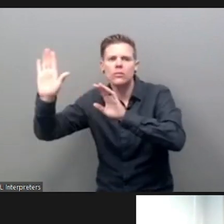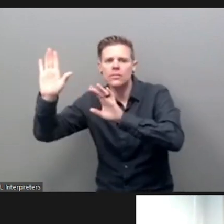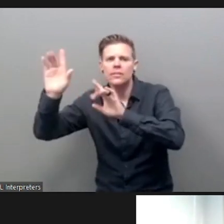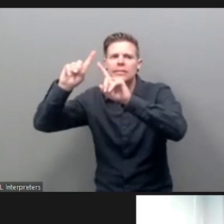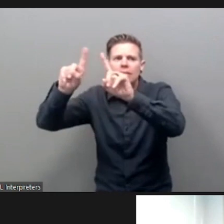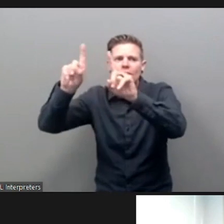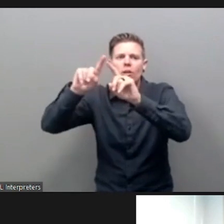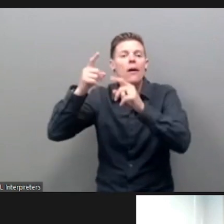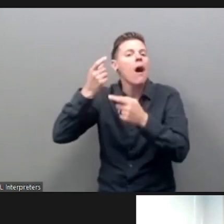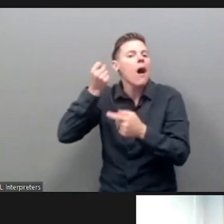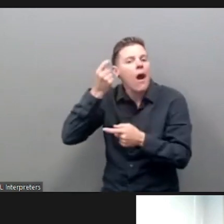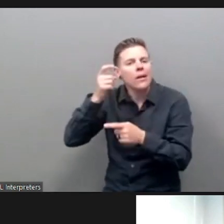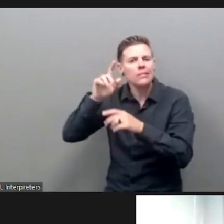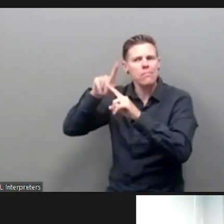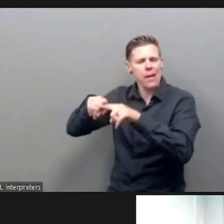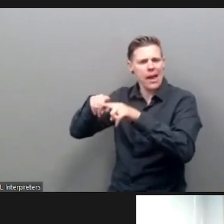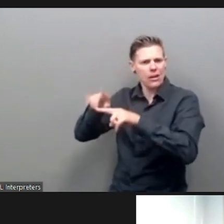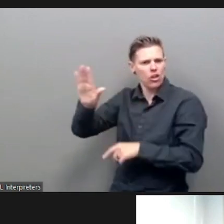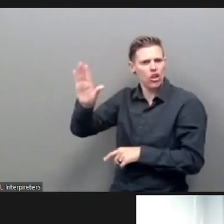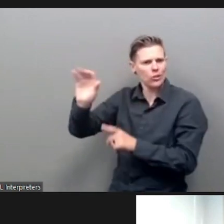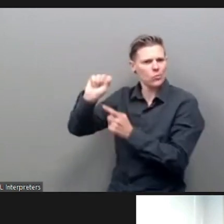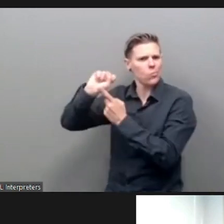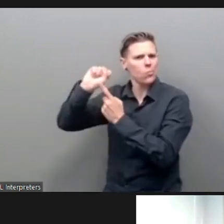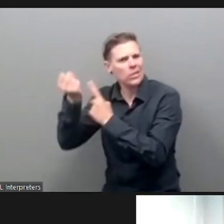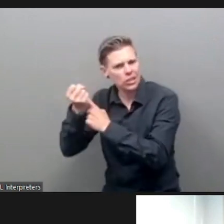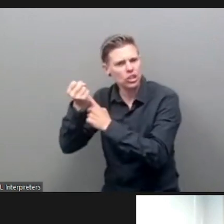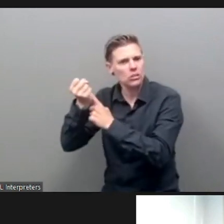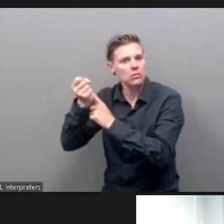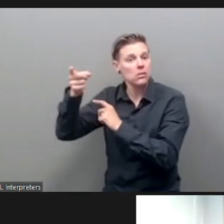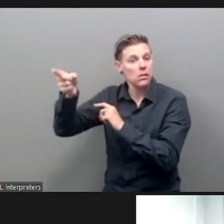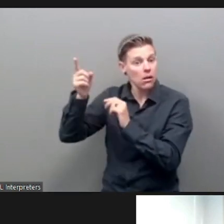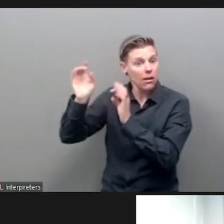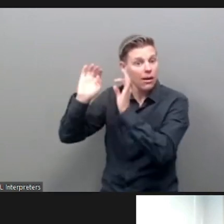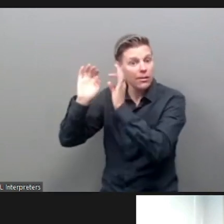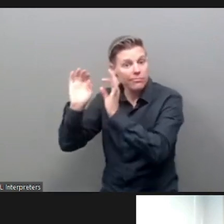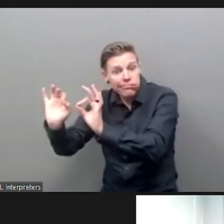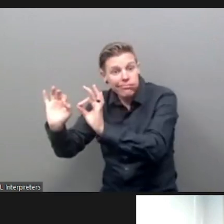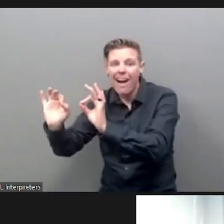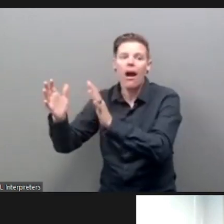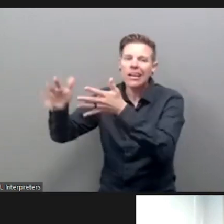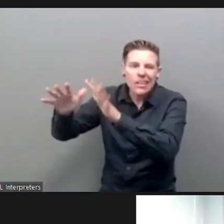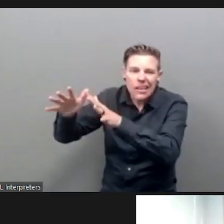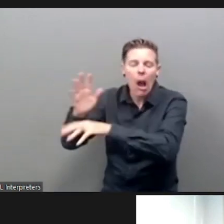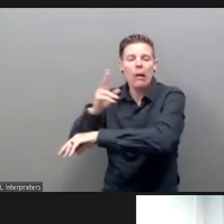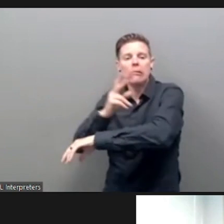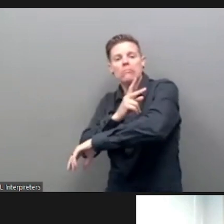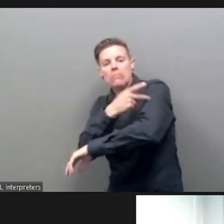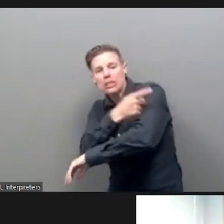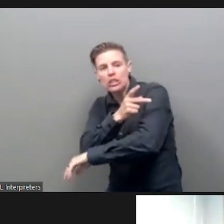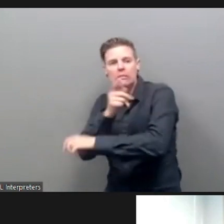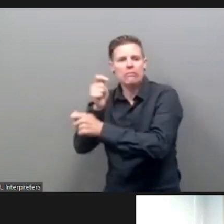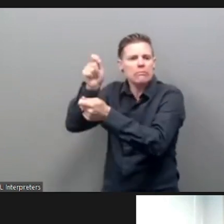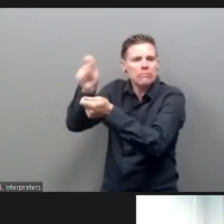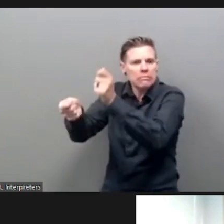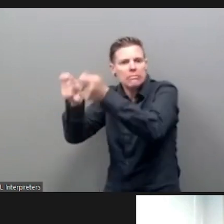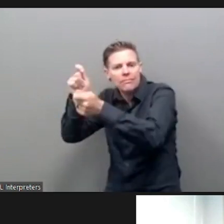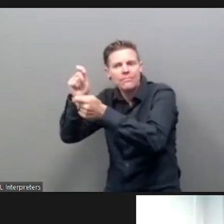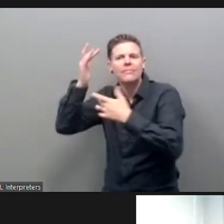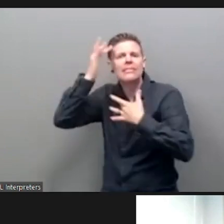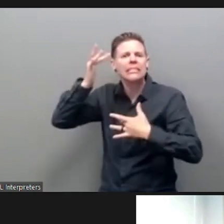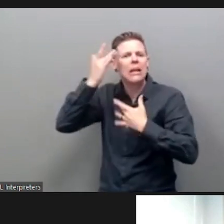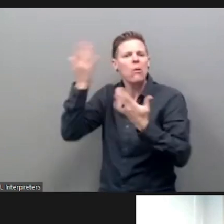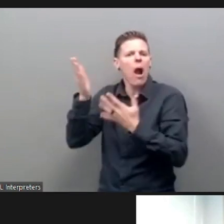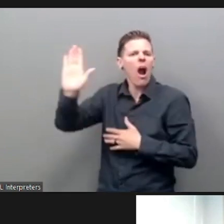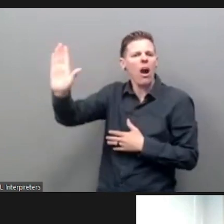their situation of the different hospitals and different groups of people who are addressing the